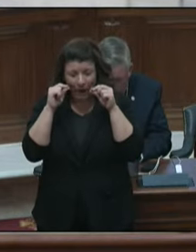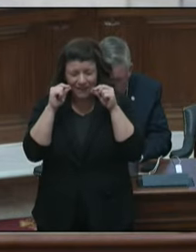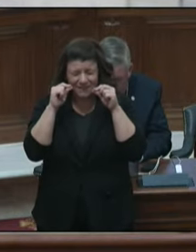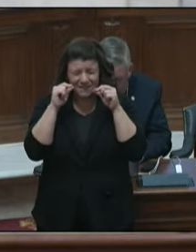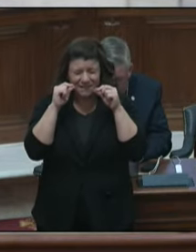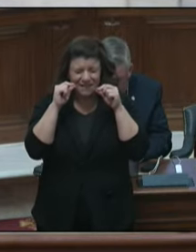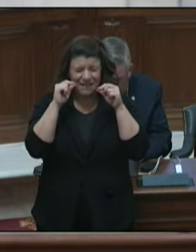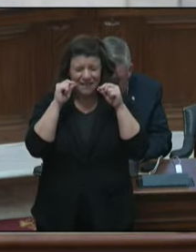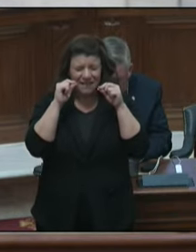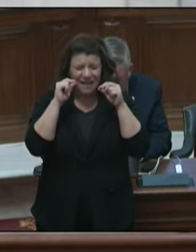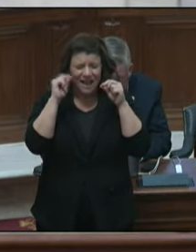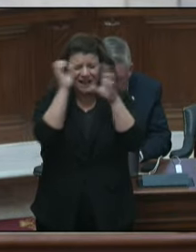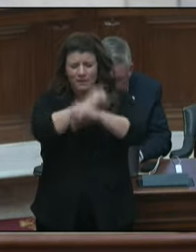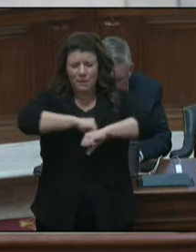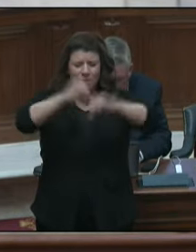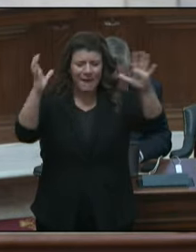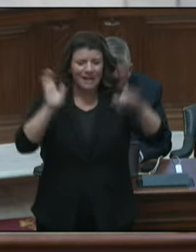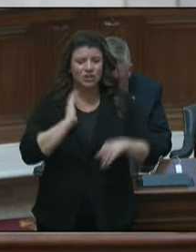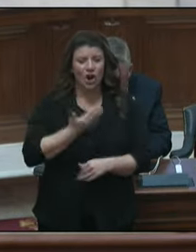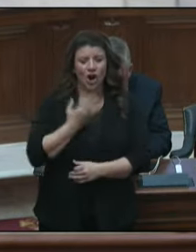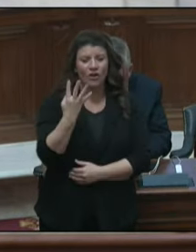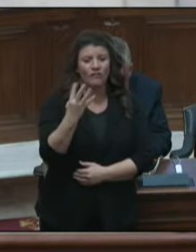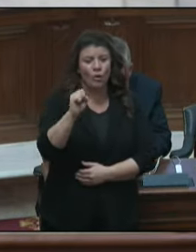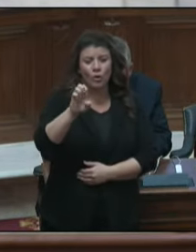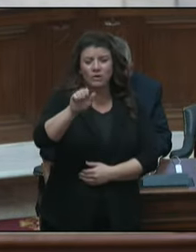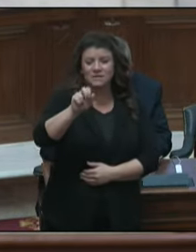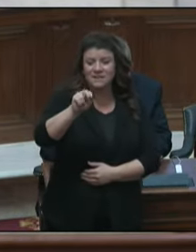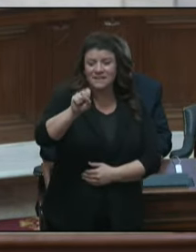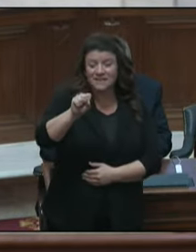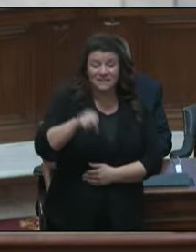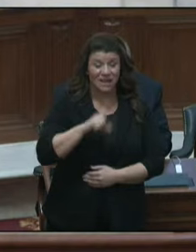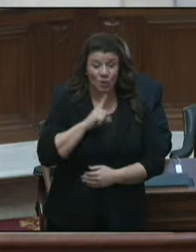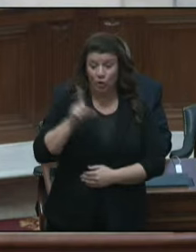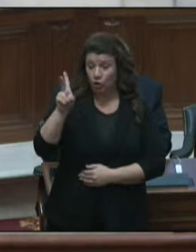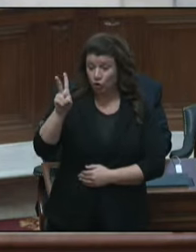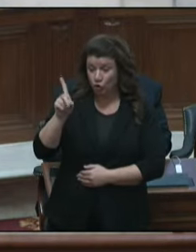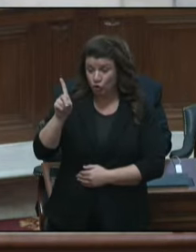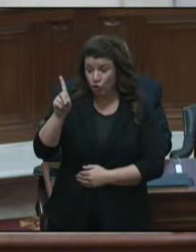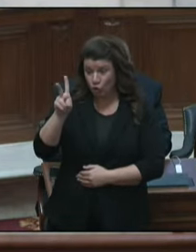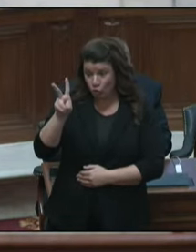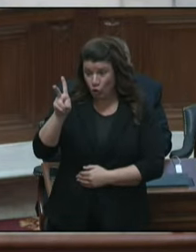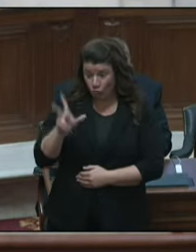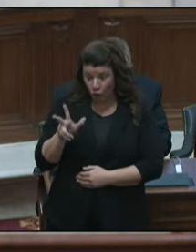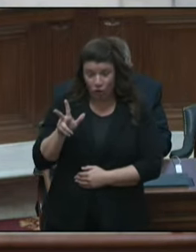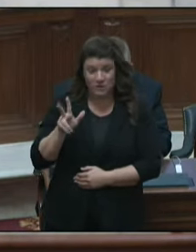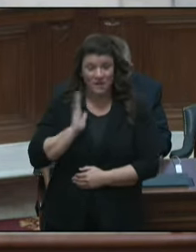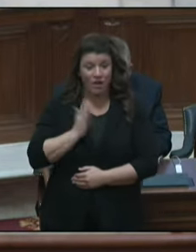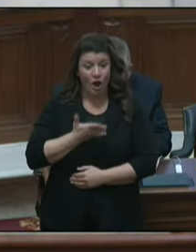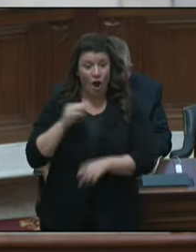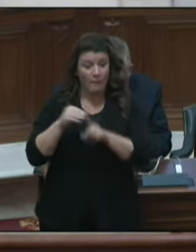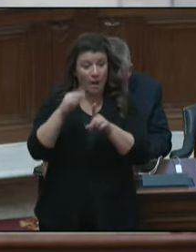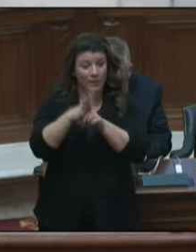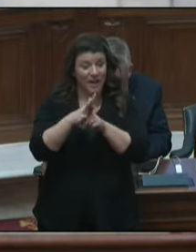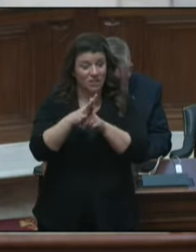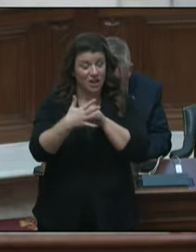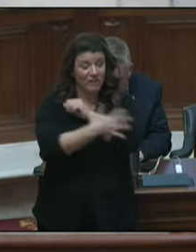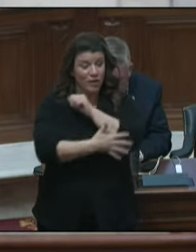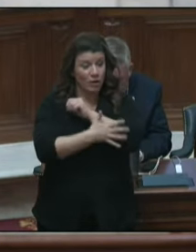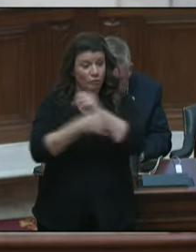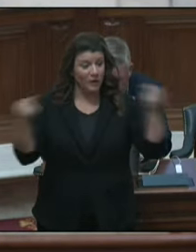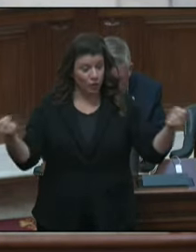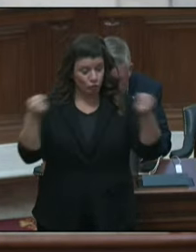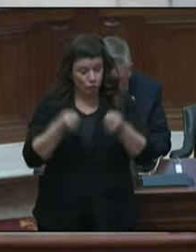four unbelievable seasons and the fact that two-thirds of the population of our country can drive to us in a